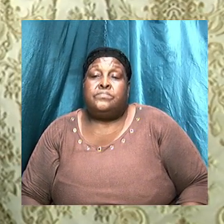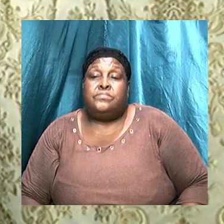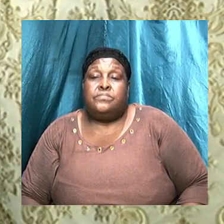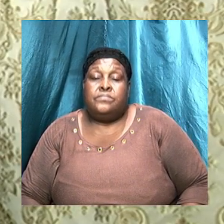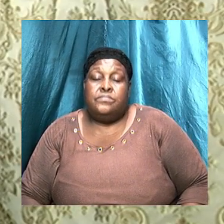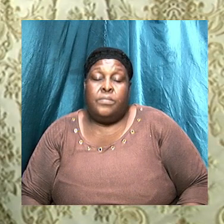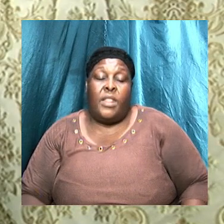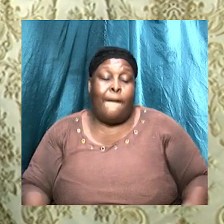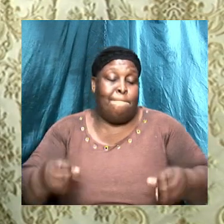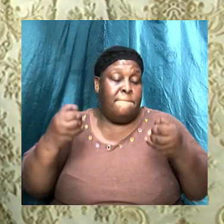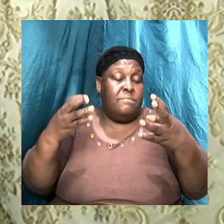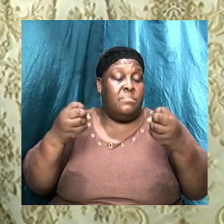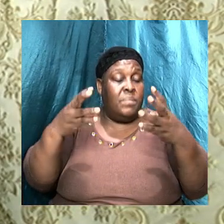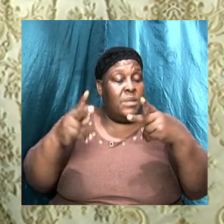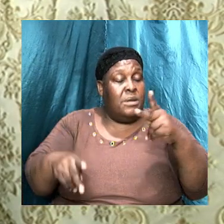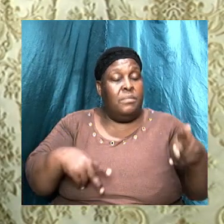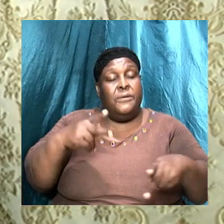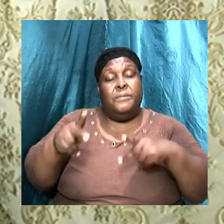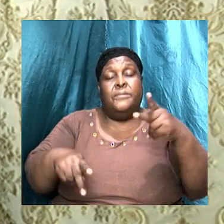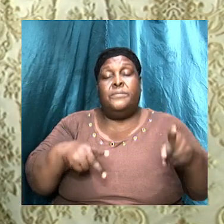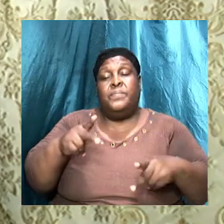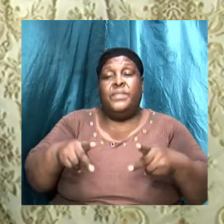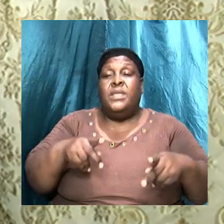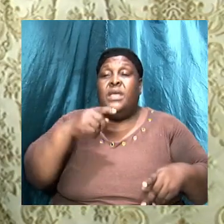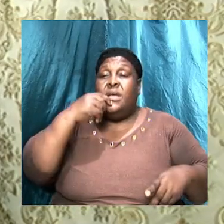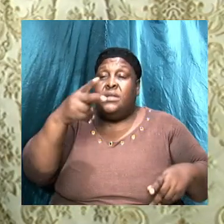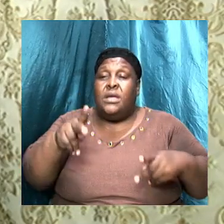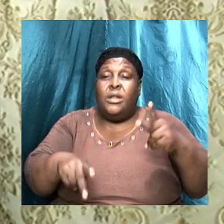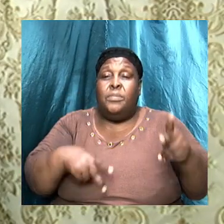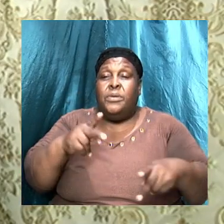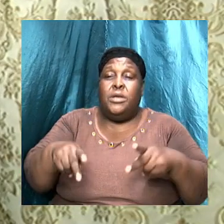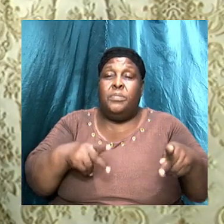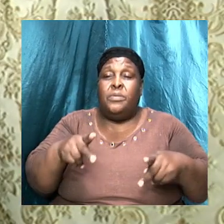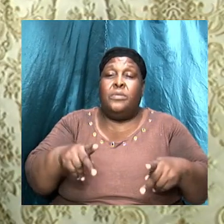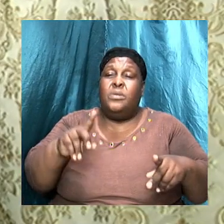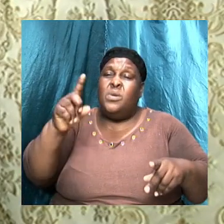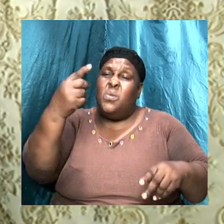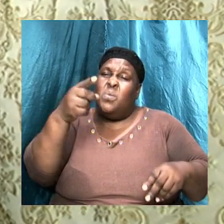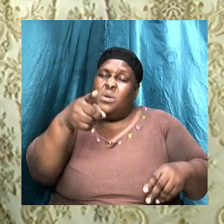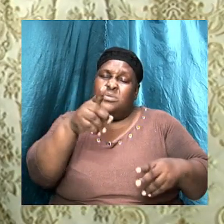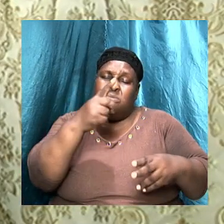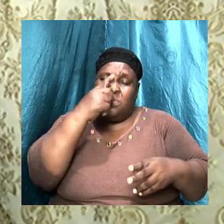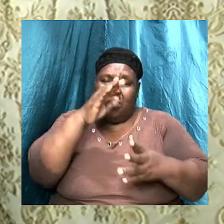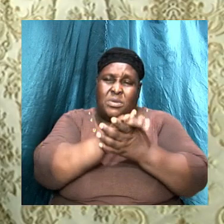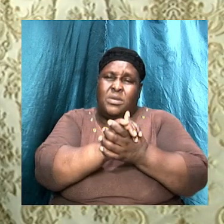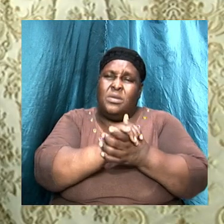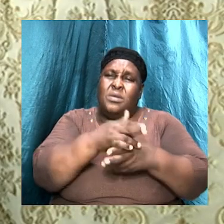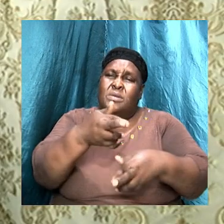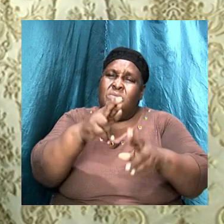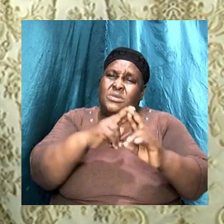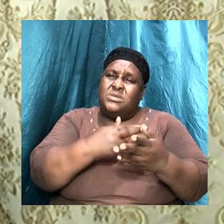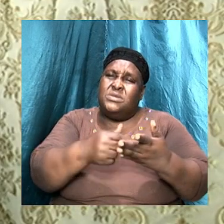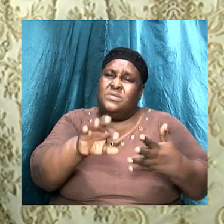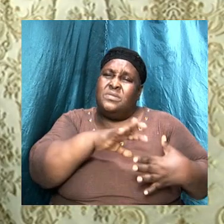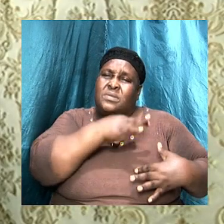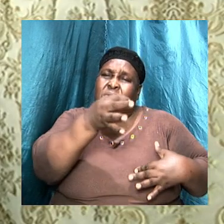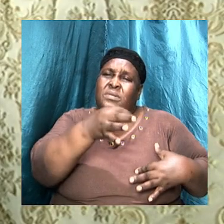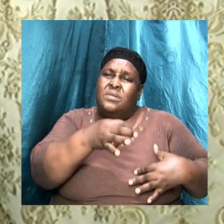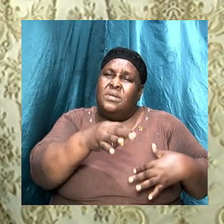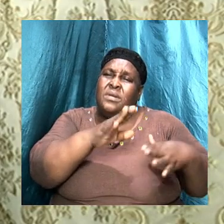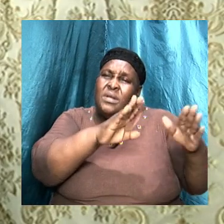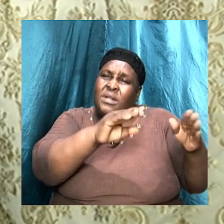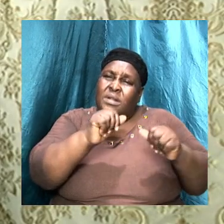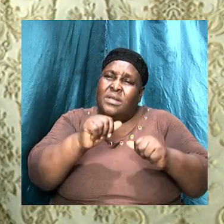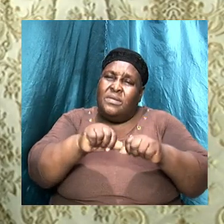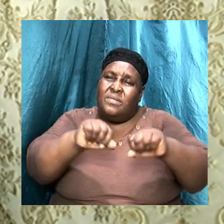a lot of folks tell folks that look here once you believe you receive the Holy Ghost just leave the altar